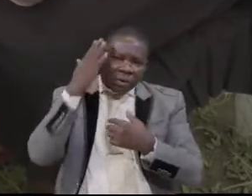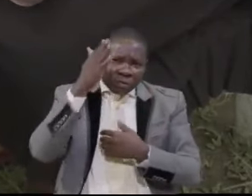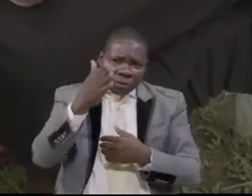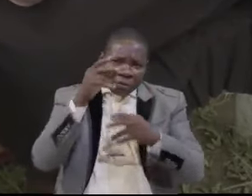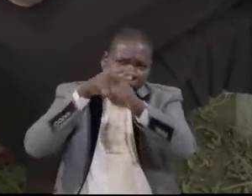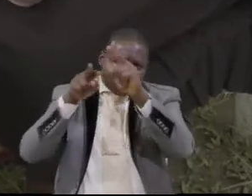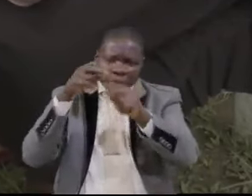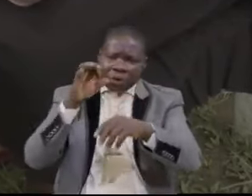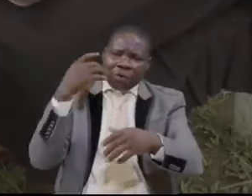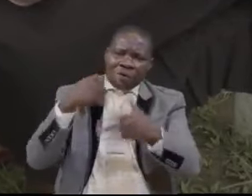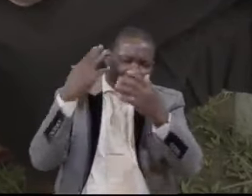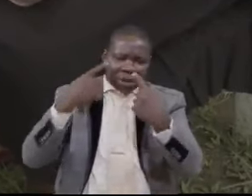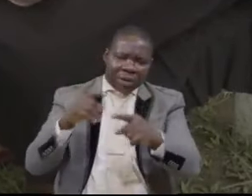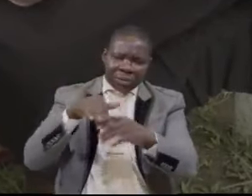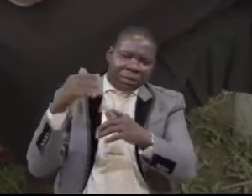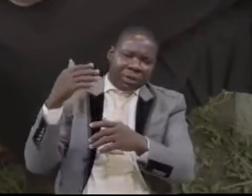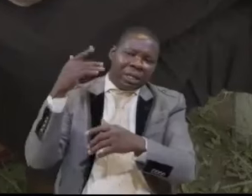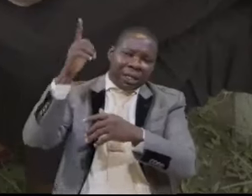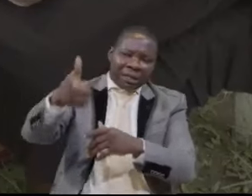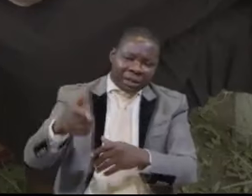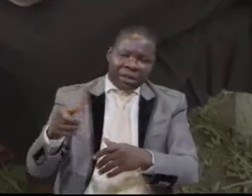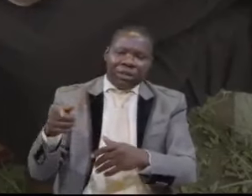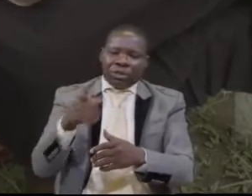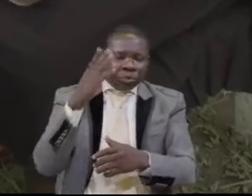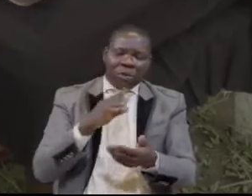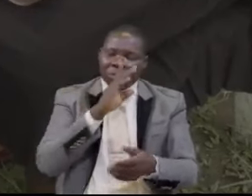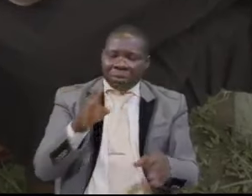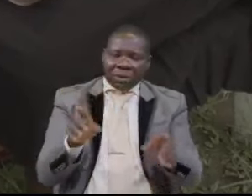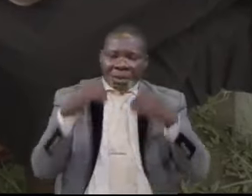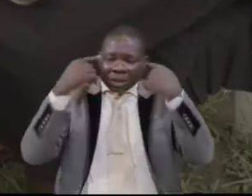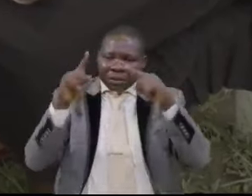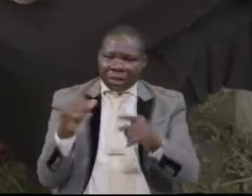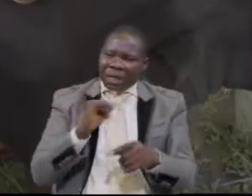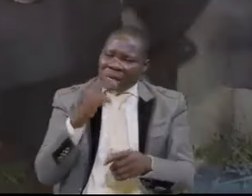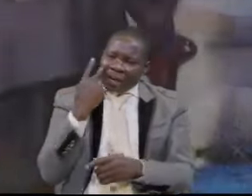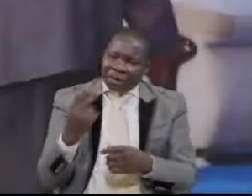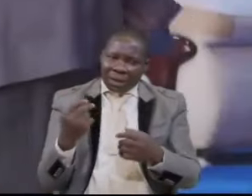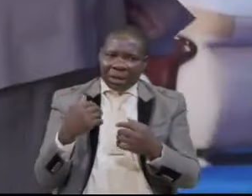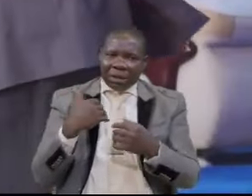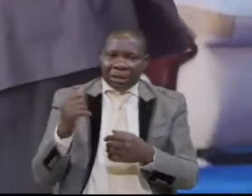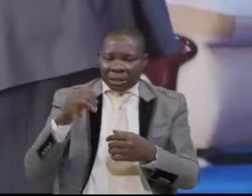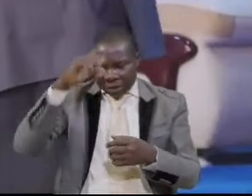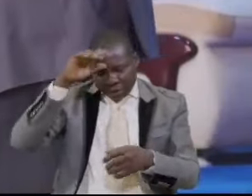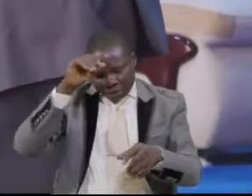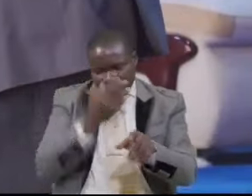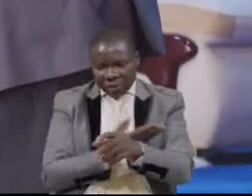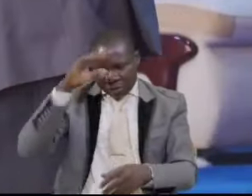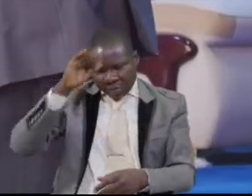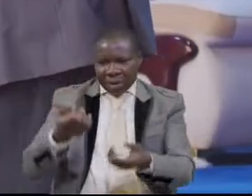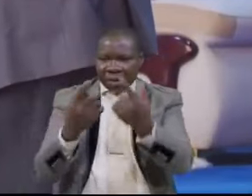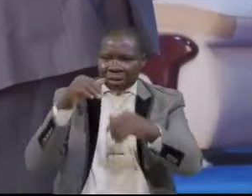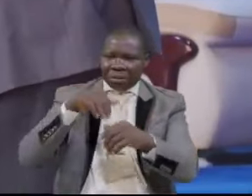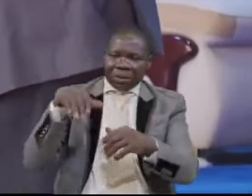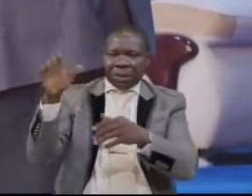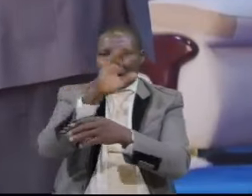and behold, one like the son of man came with the clouds of heaven, and came to